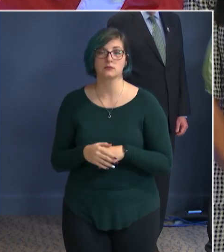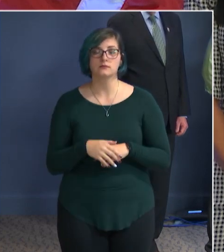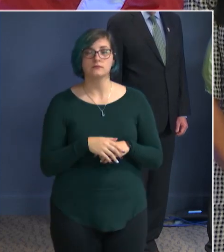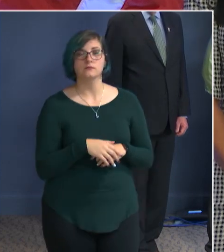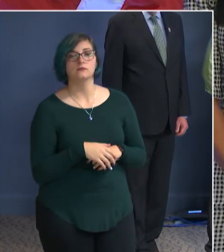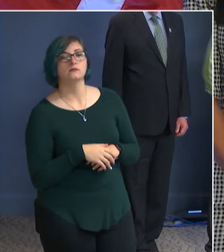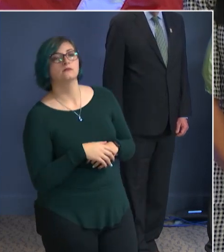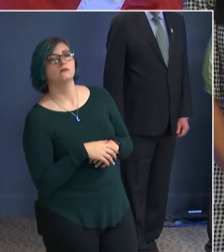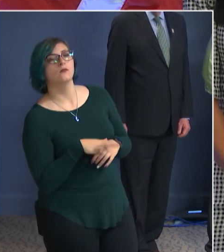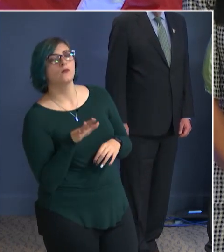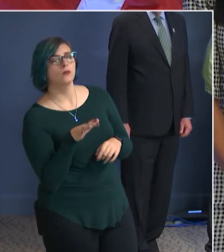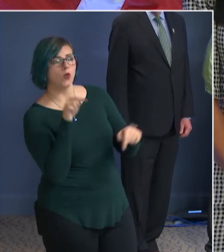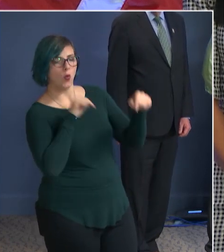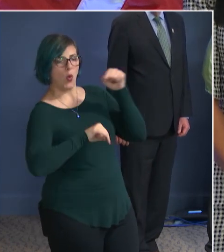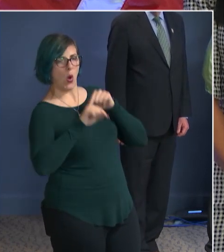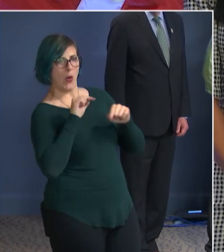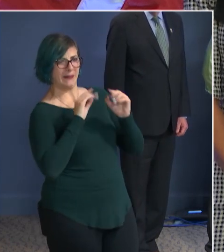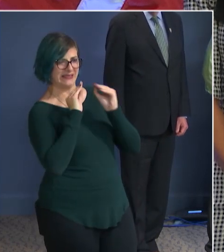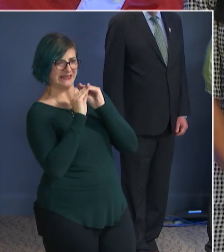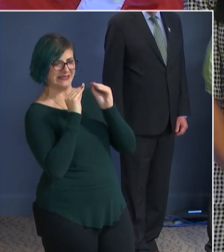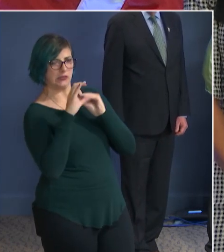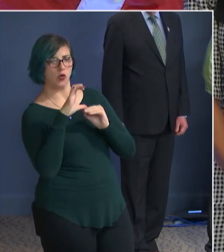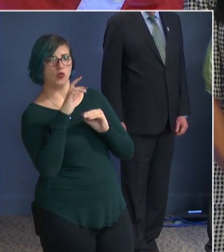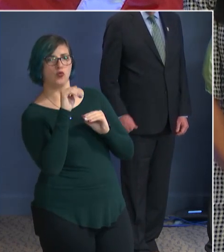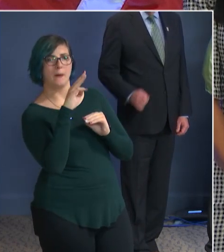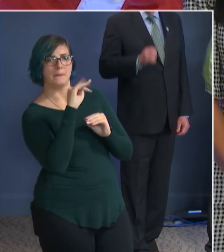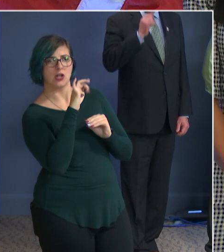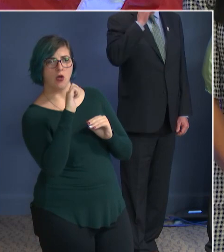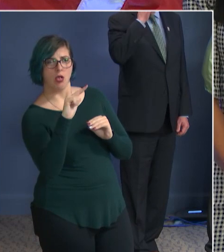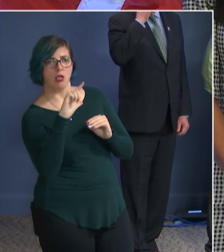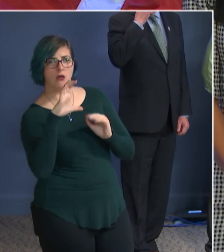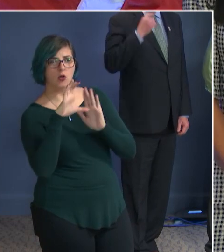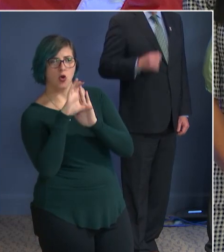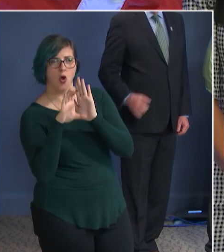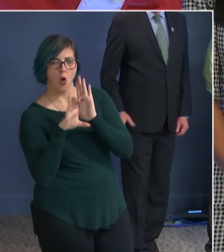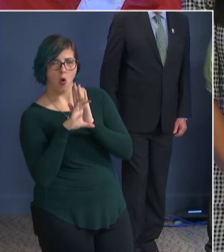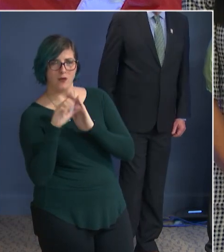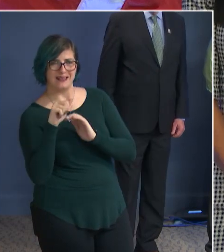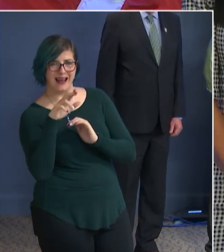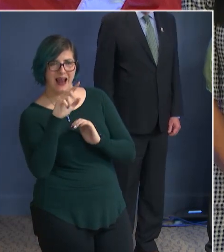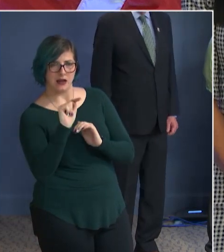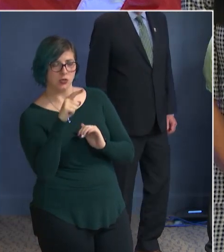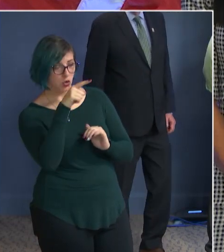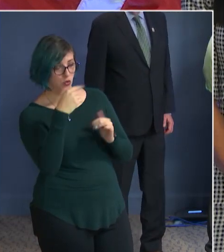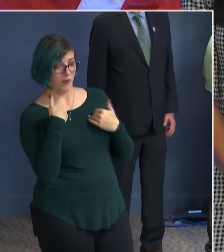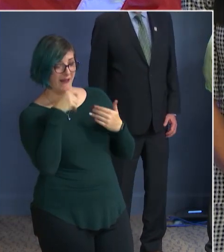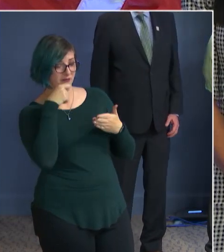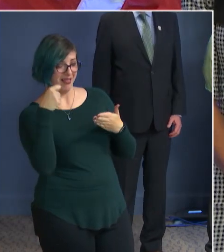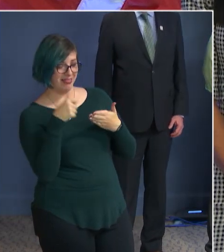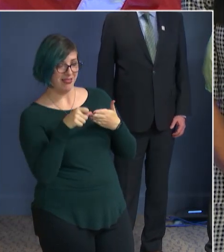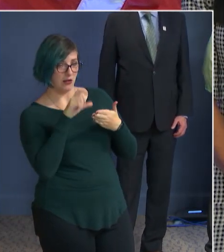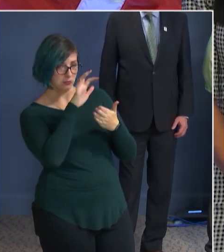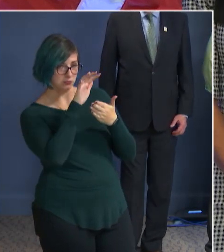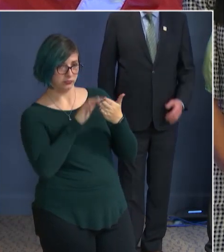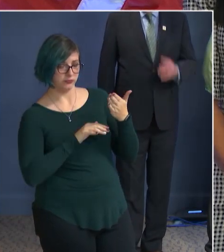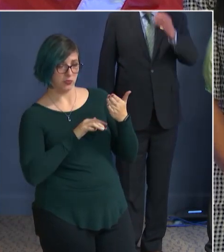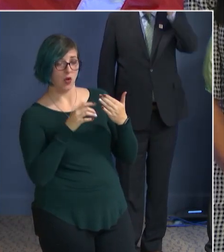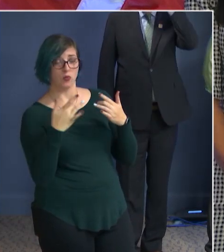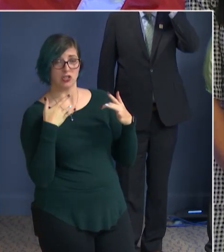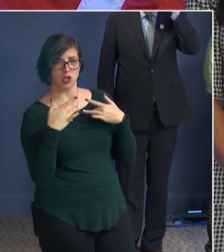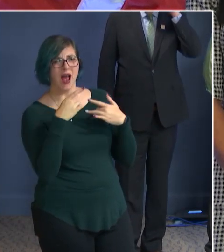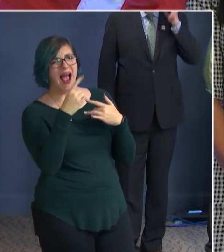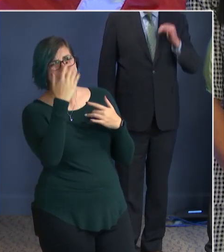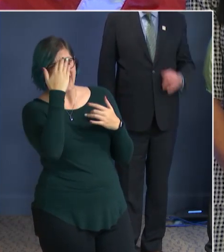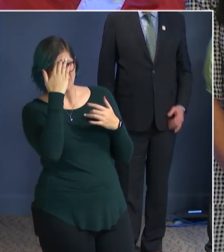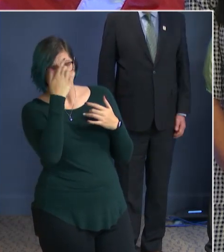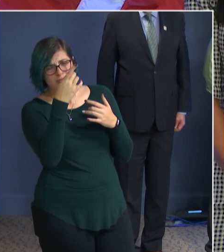Going back to the revised Criminal Code Act, you said the letter you're going to send has some concerns in it. I know you've spoken about that before, but can you